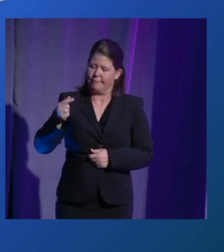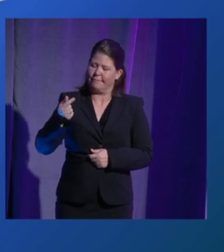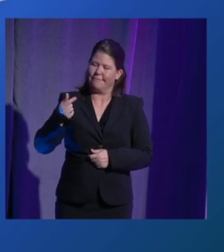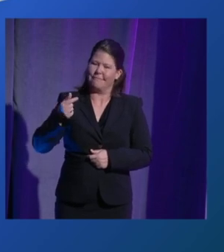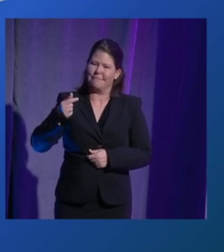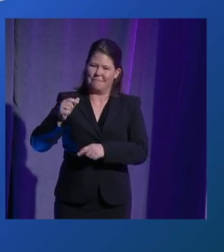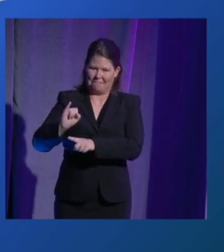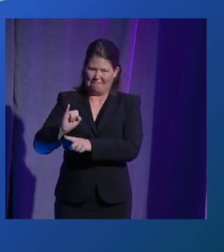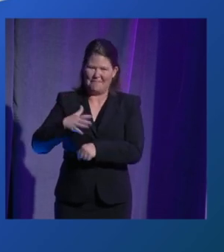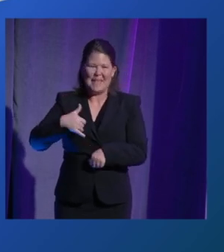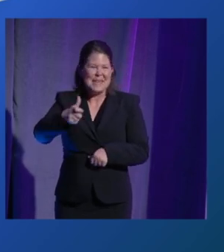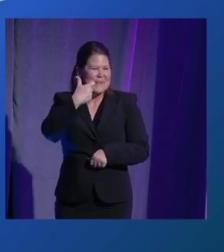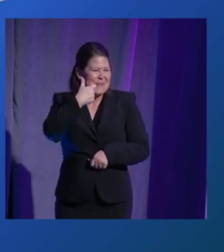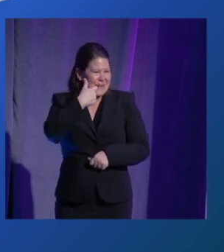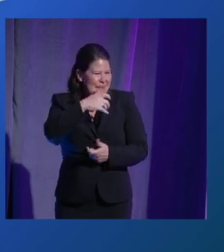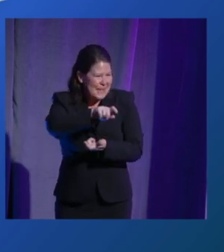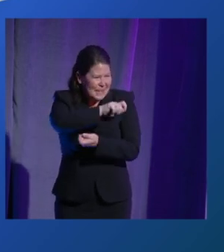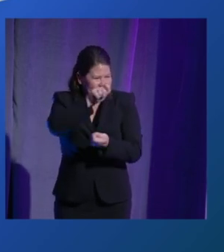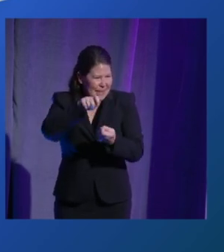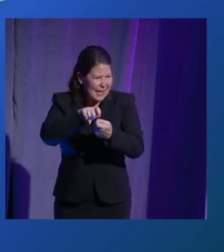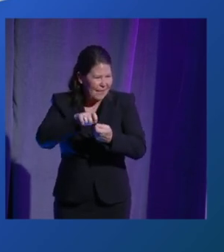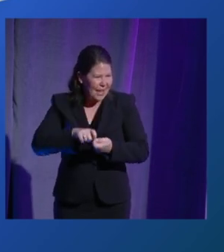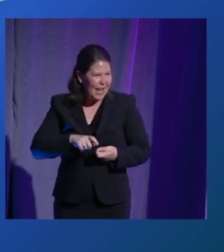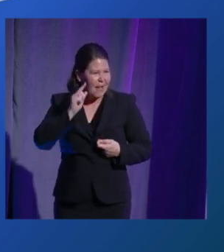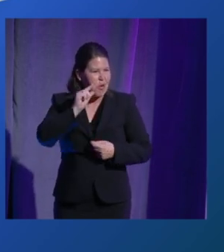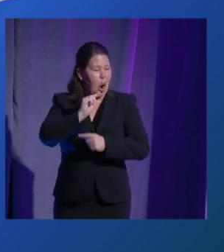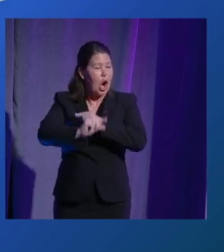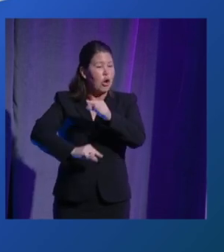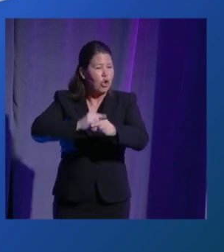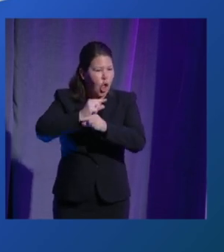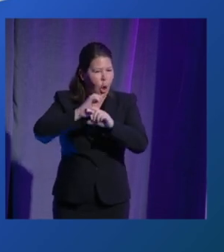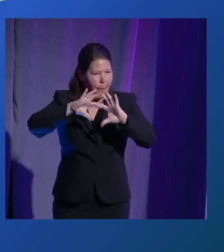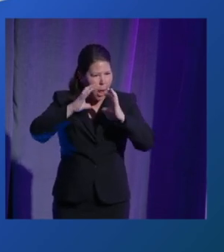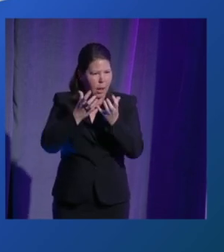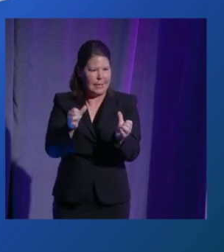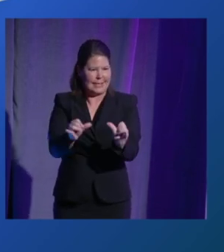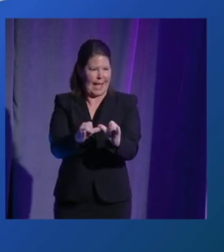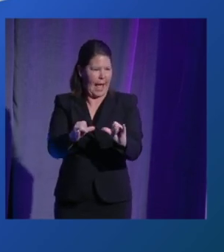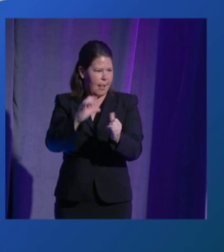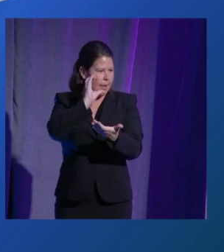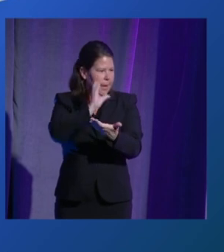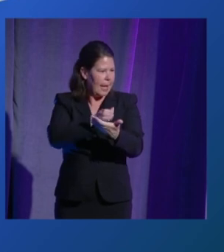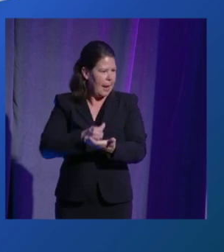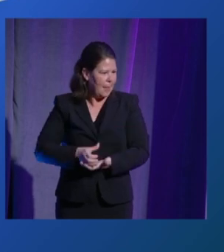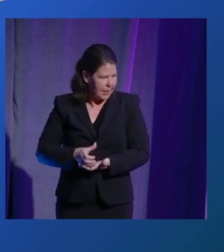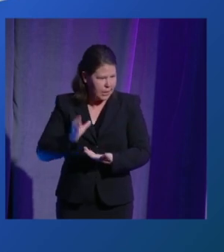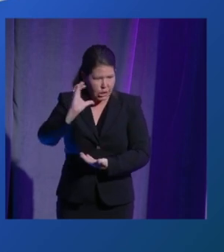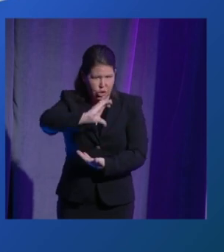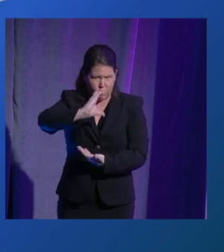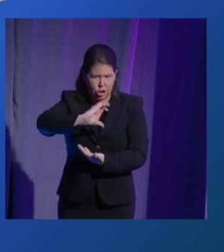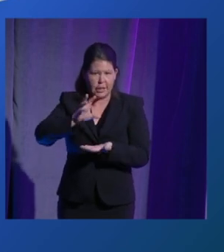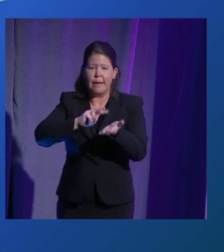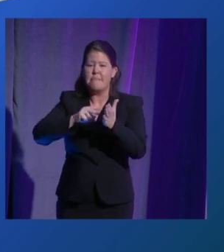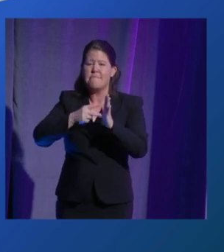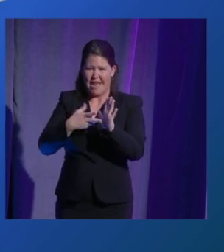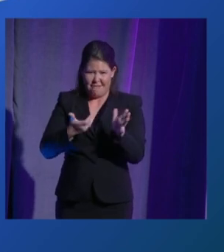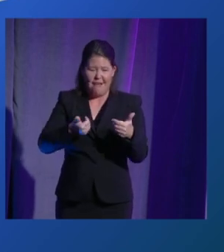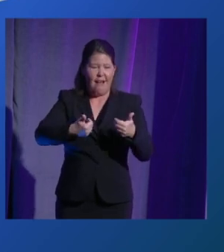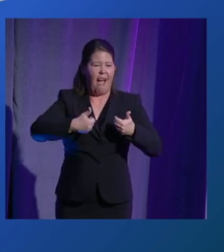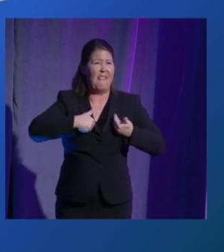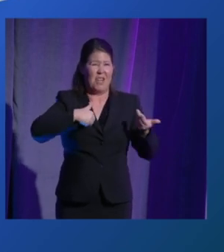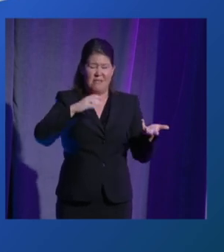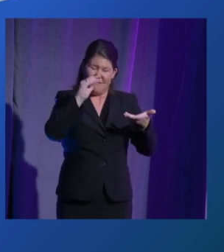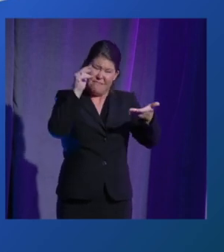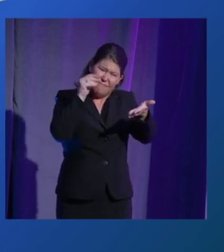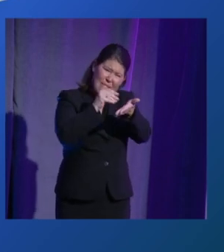on global scale image search so if I have an image how can I find other images in a pile of hundreds of millions